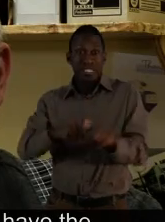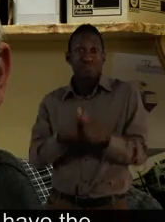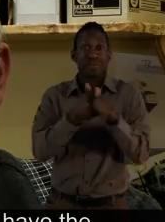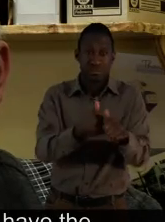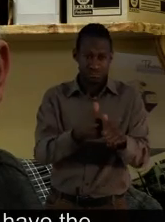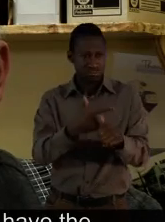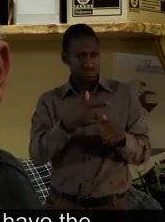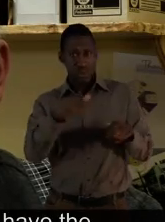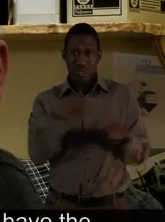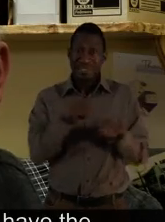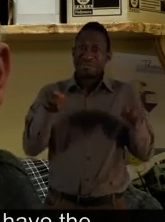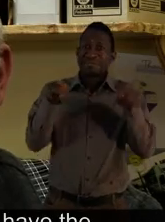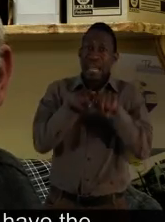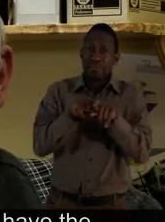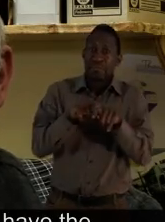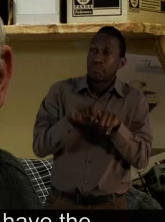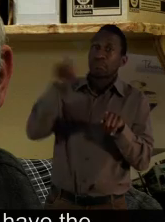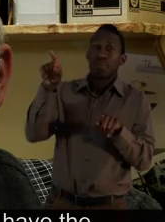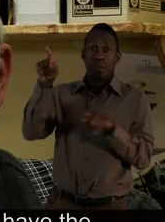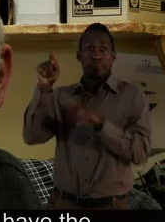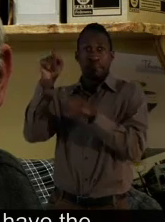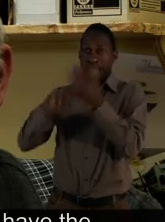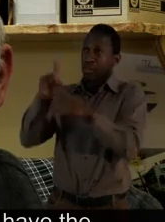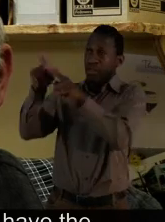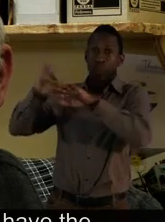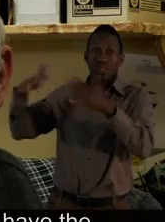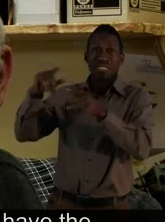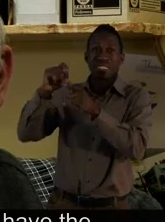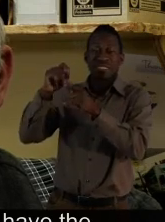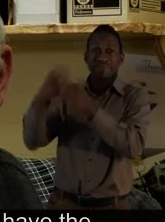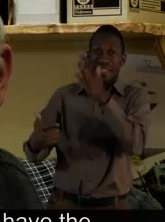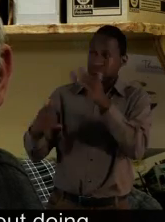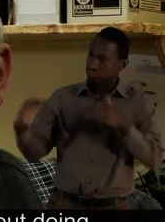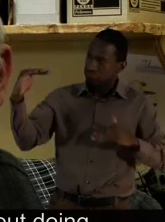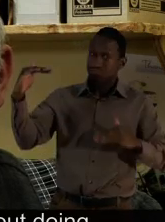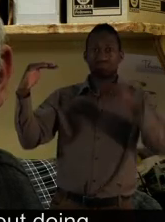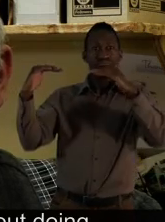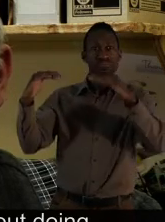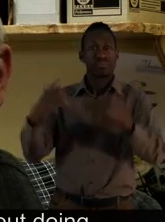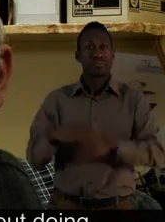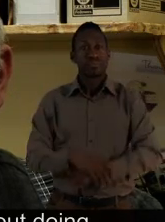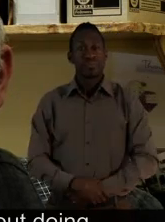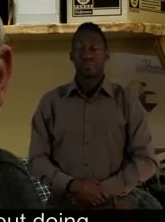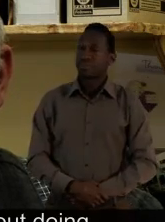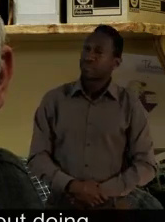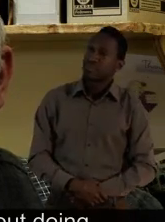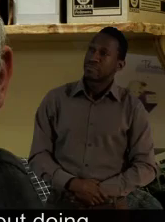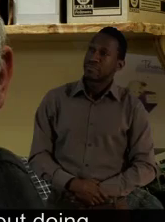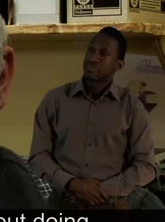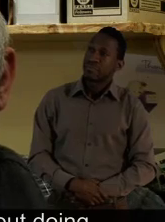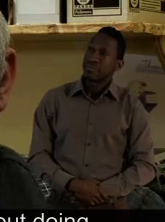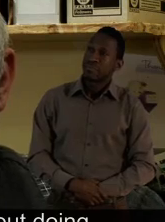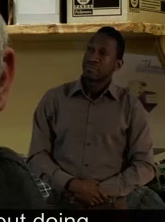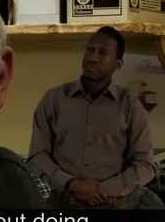as a non-disabled person, providing they have the right support. Independence doesn't mean doing everything yourself. It's all